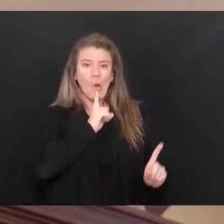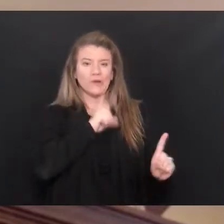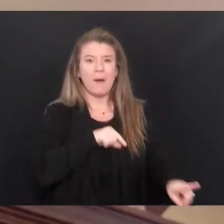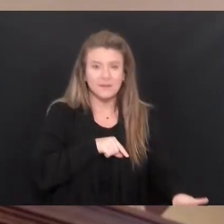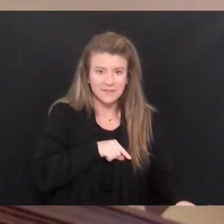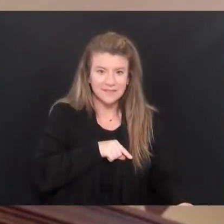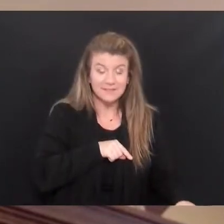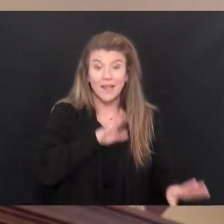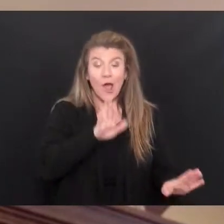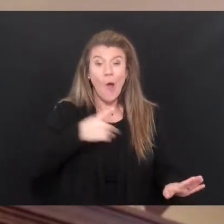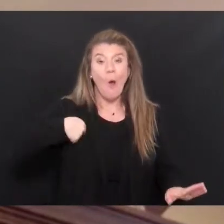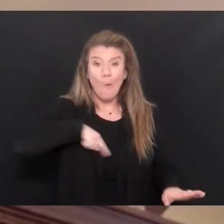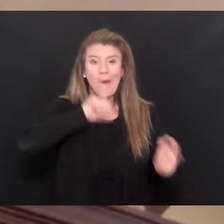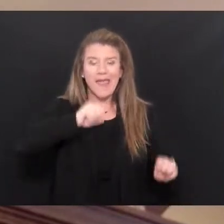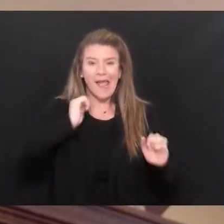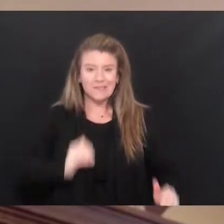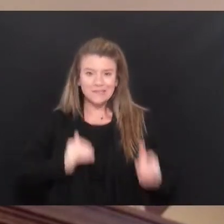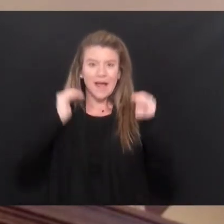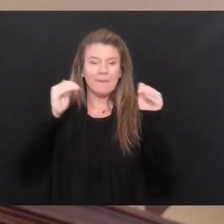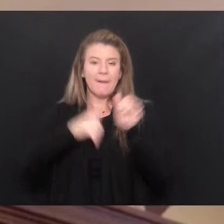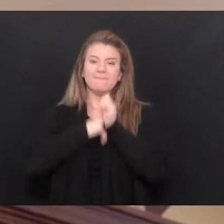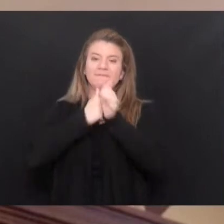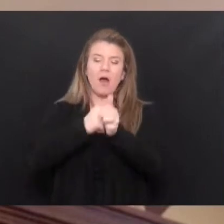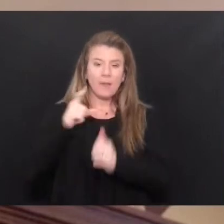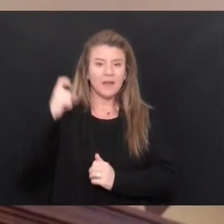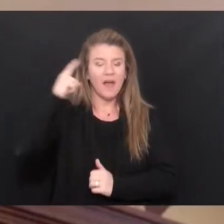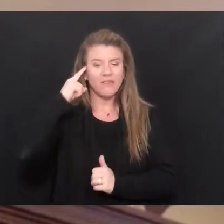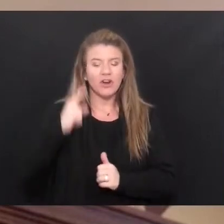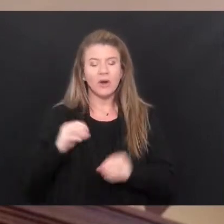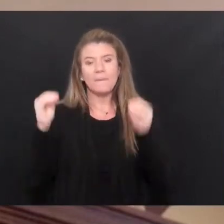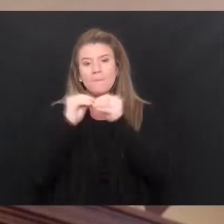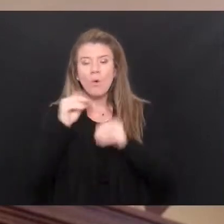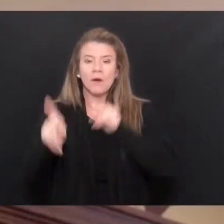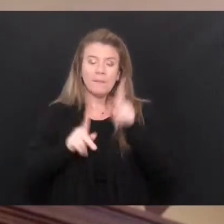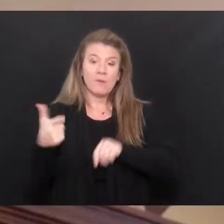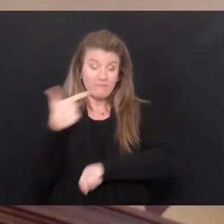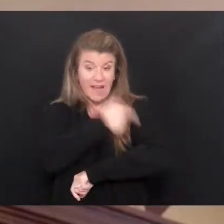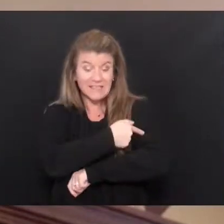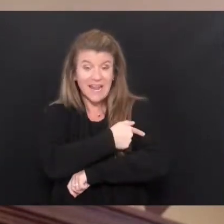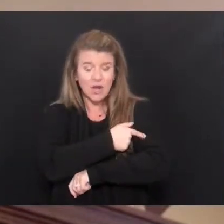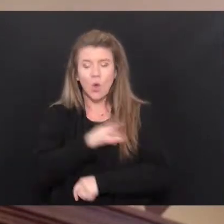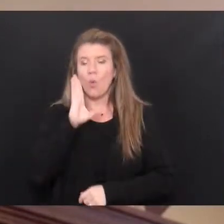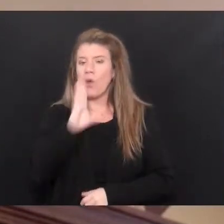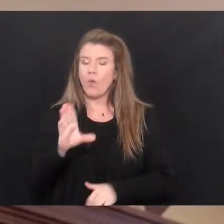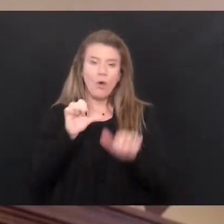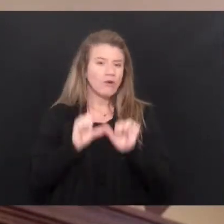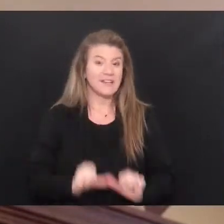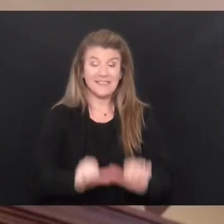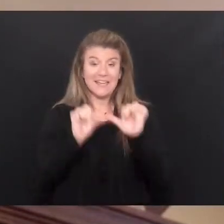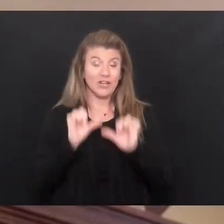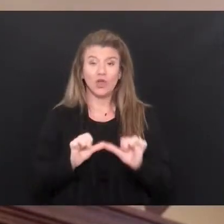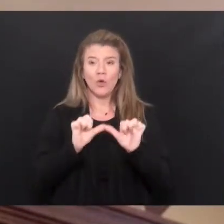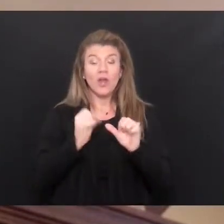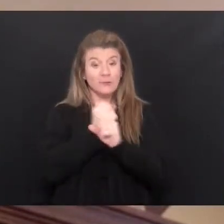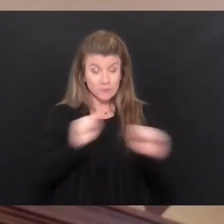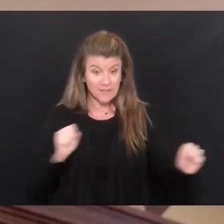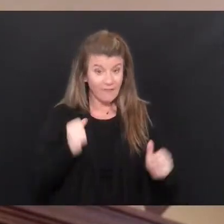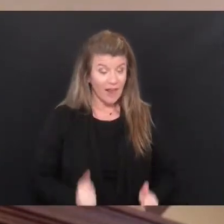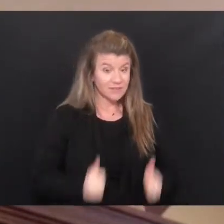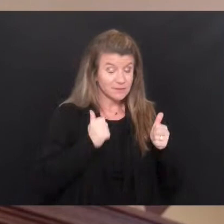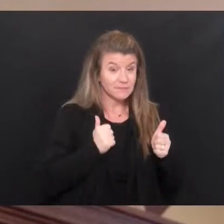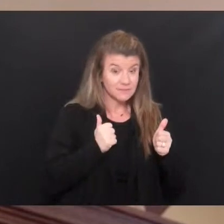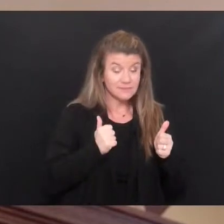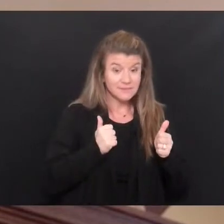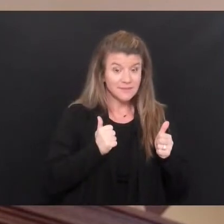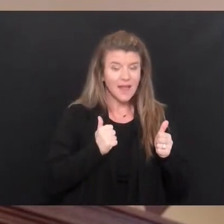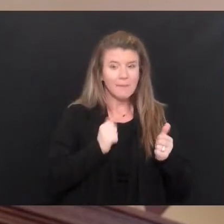can step up, do what the governor asked, get more people vaccinated, we will continue not only to save lives, and